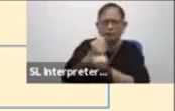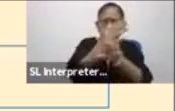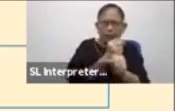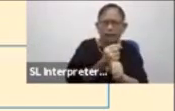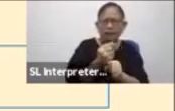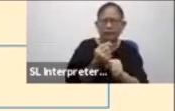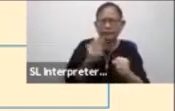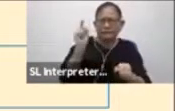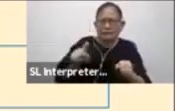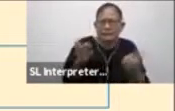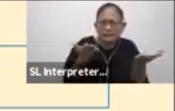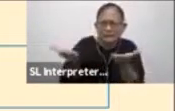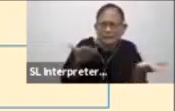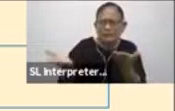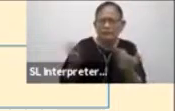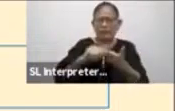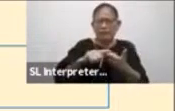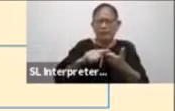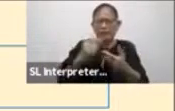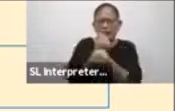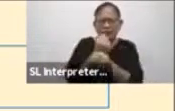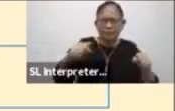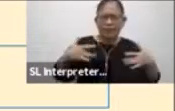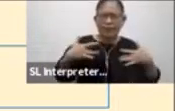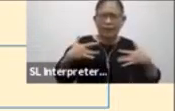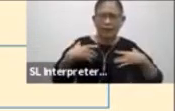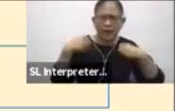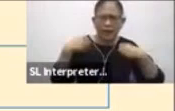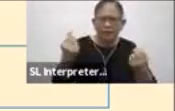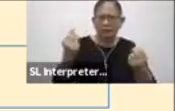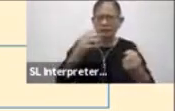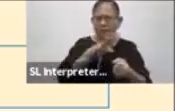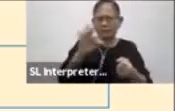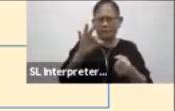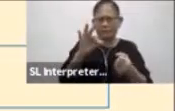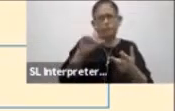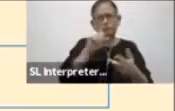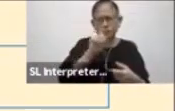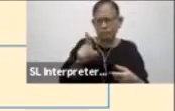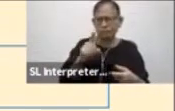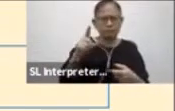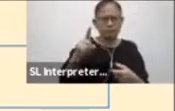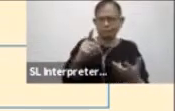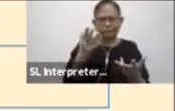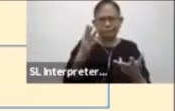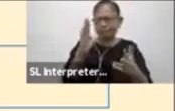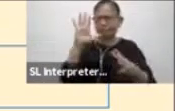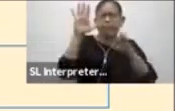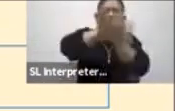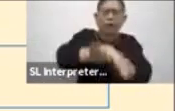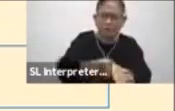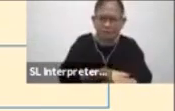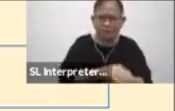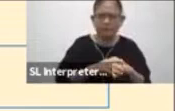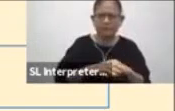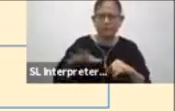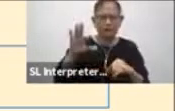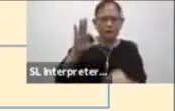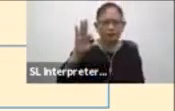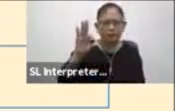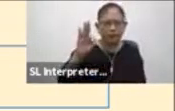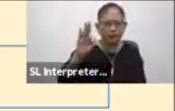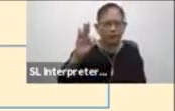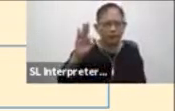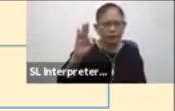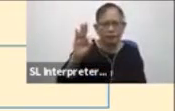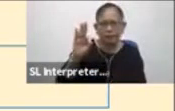services, safety mechanism, and protection, and this is often overlooked. So UNFPA Indonesia conducted